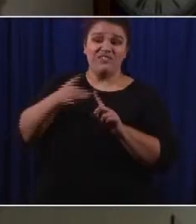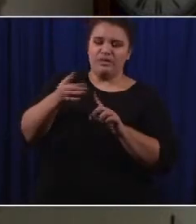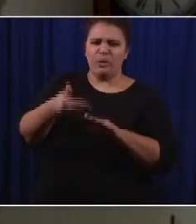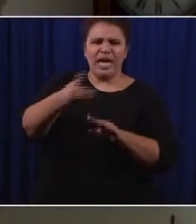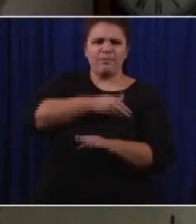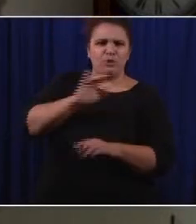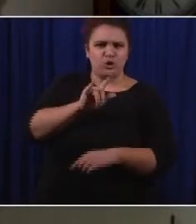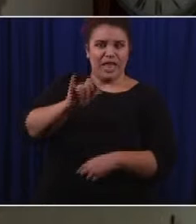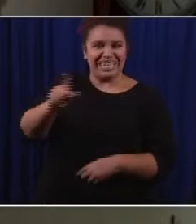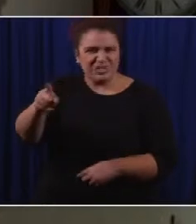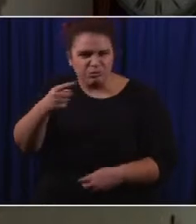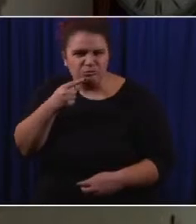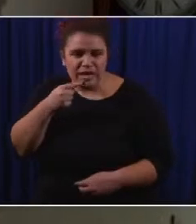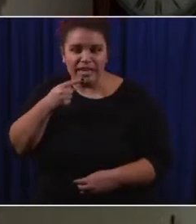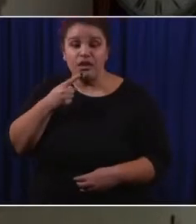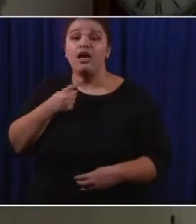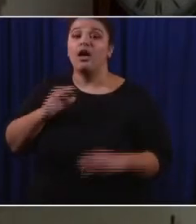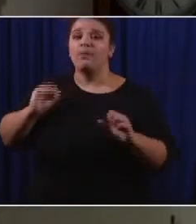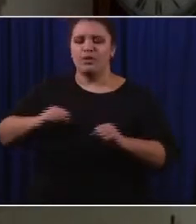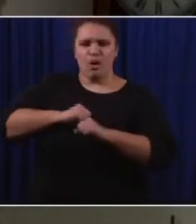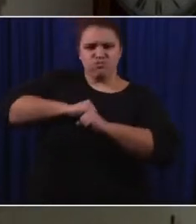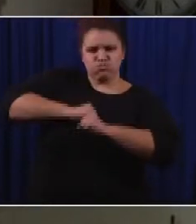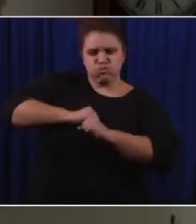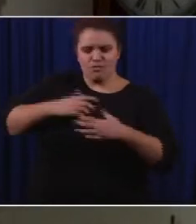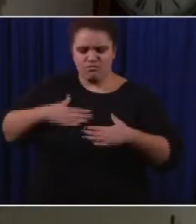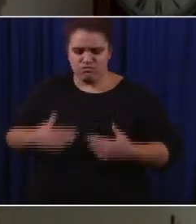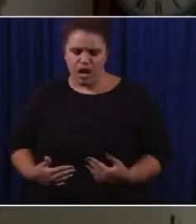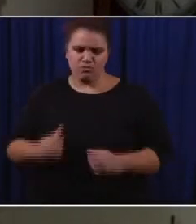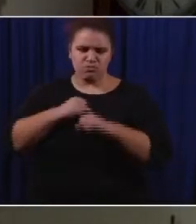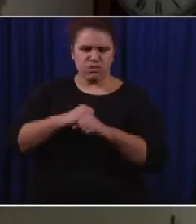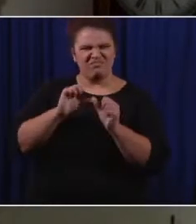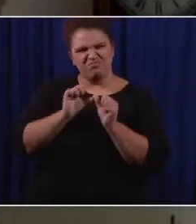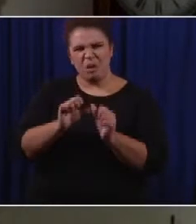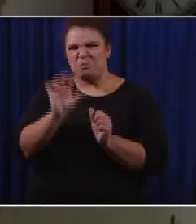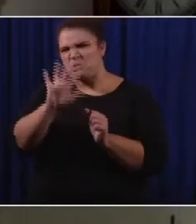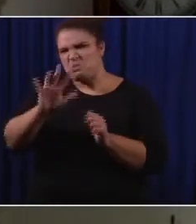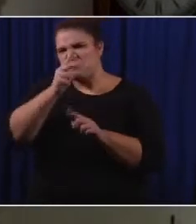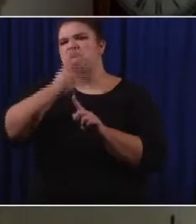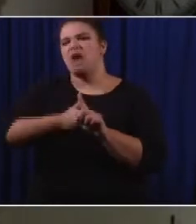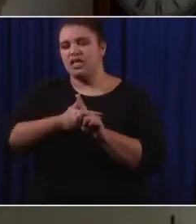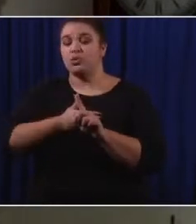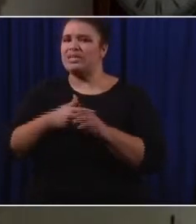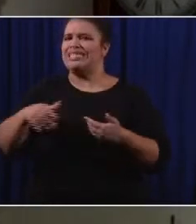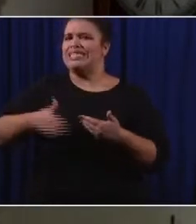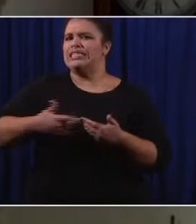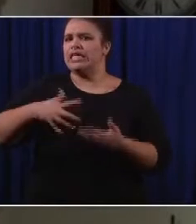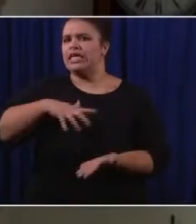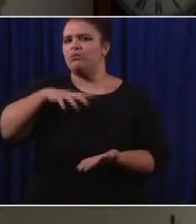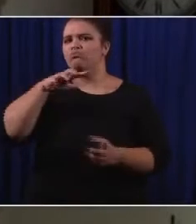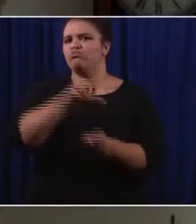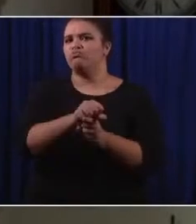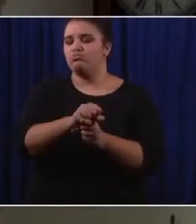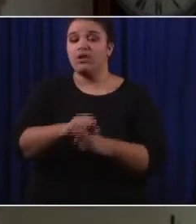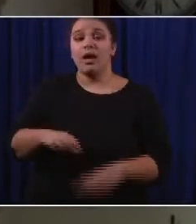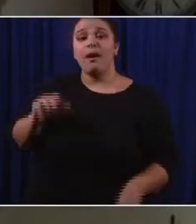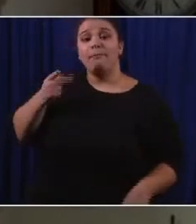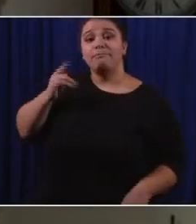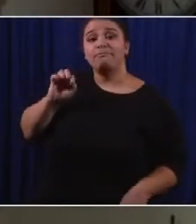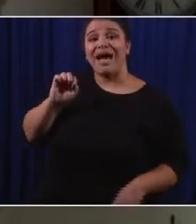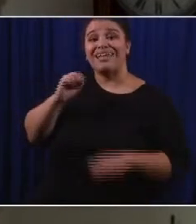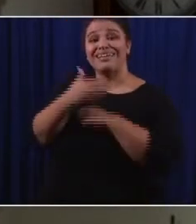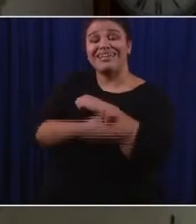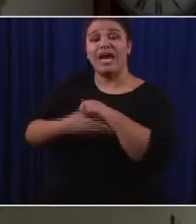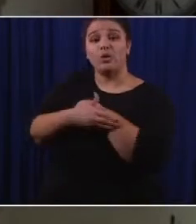that immunity can last 3 months or be easily detected during 3 months. Pike County Department of Health says they